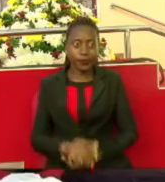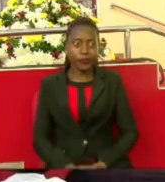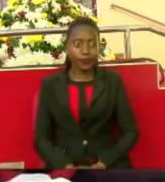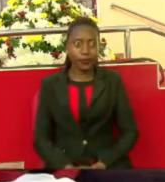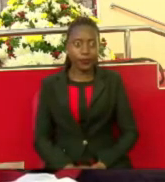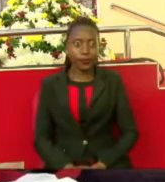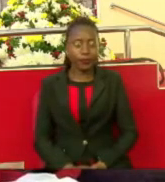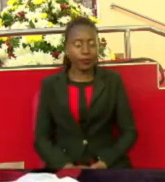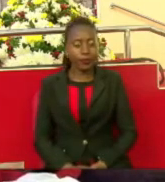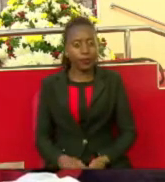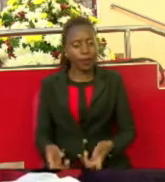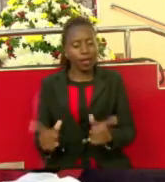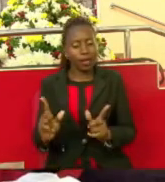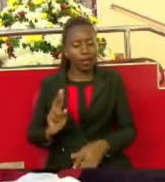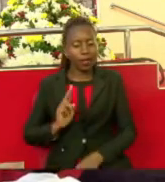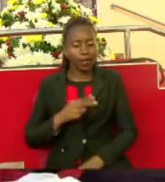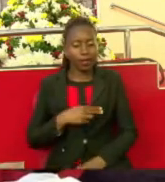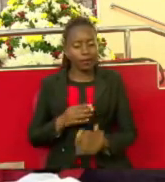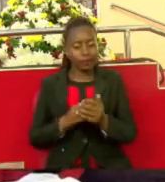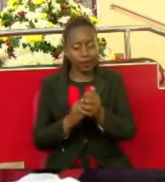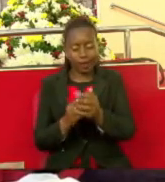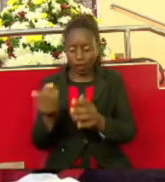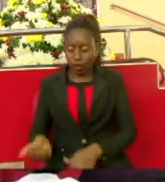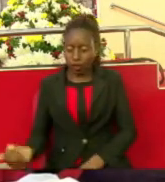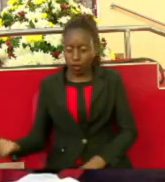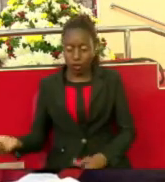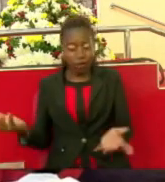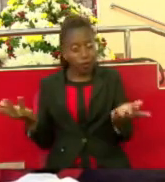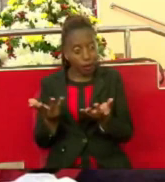Let us bring them to the church.